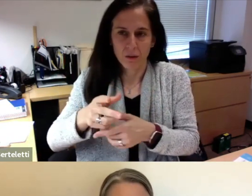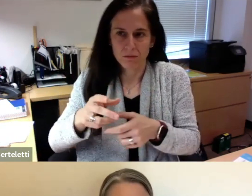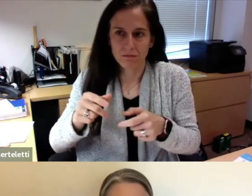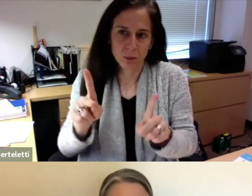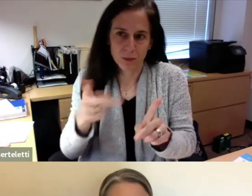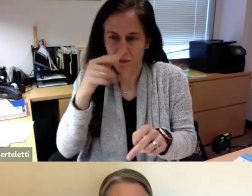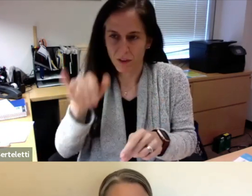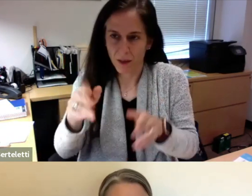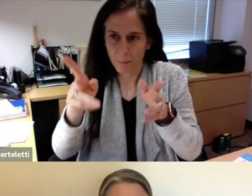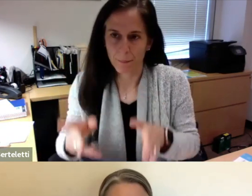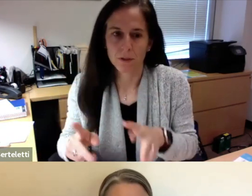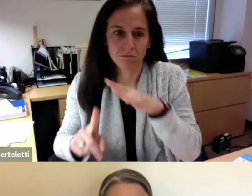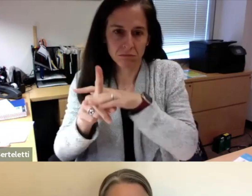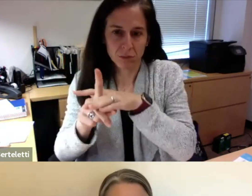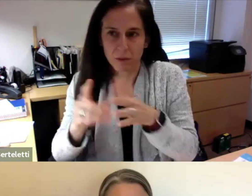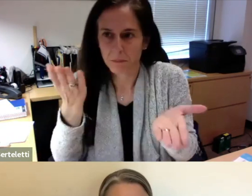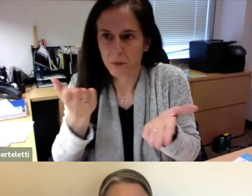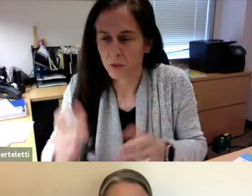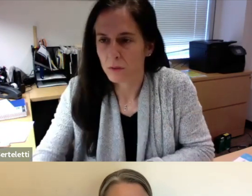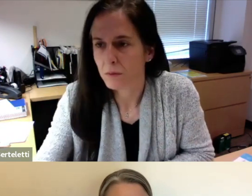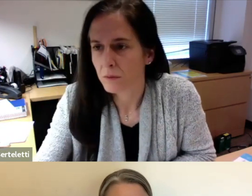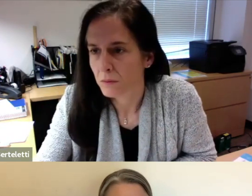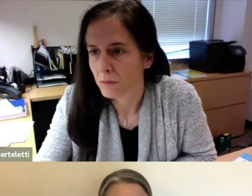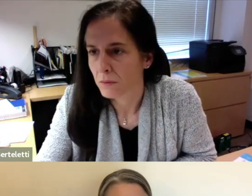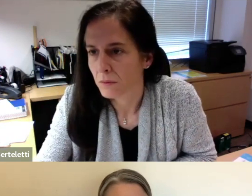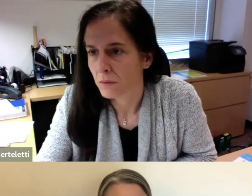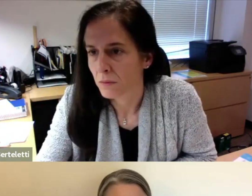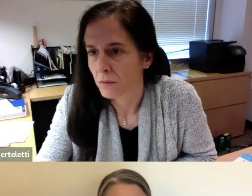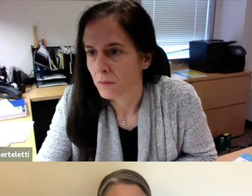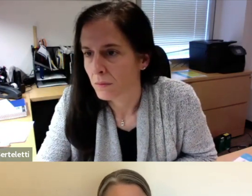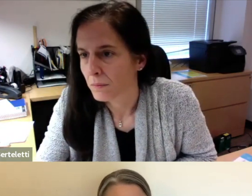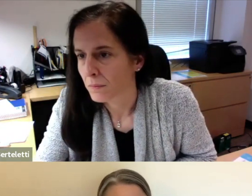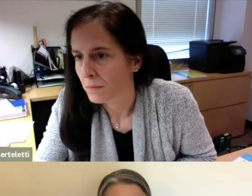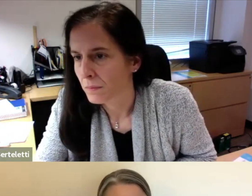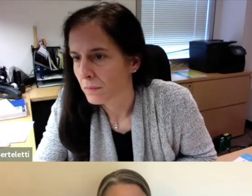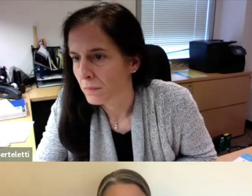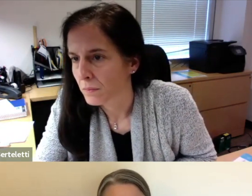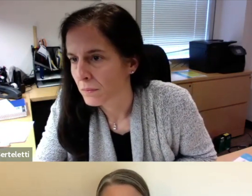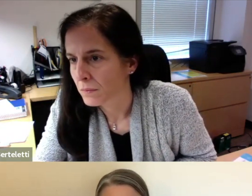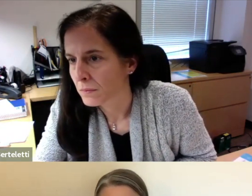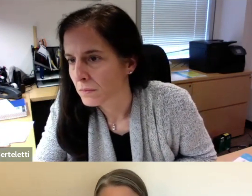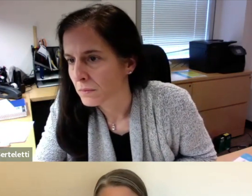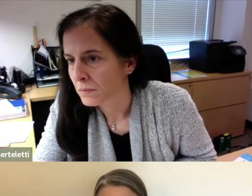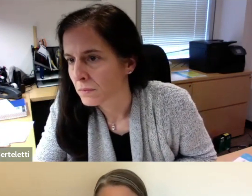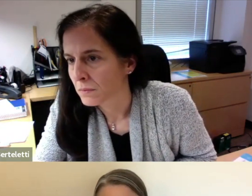Okay, I will allow that person to turn on. I think I have to make them a panelist so that they can turn on their video.